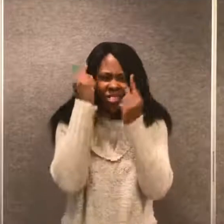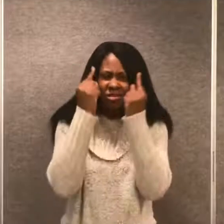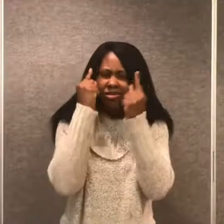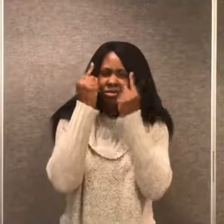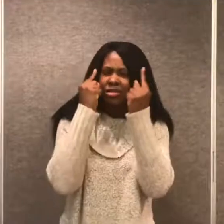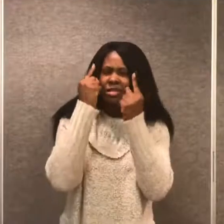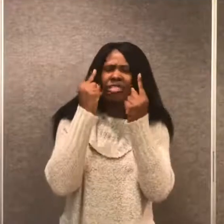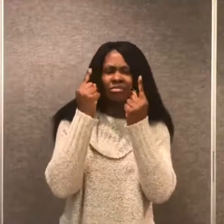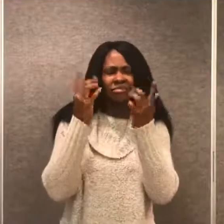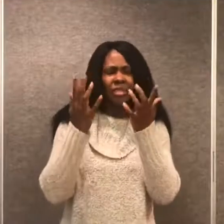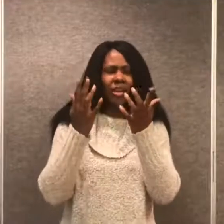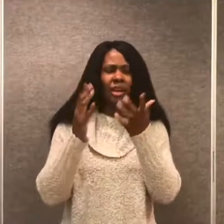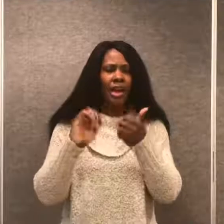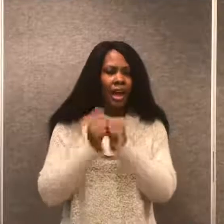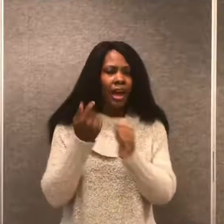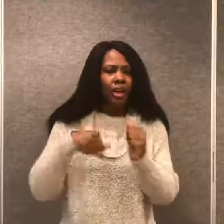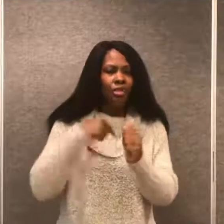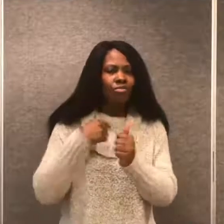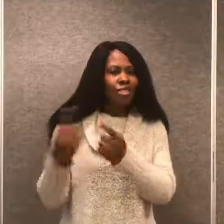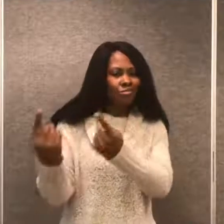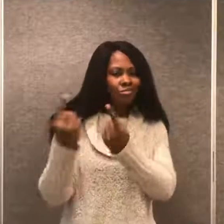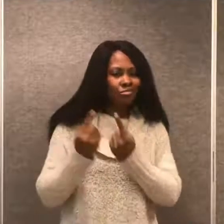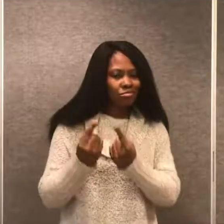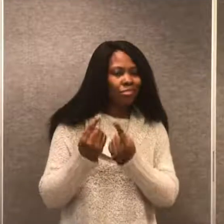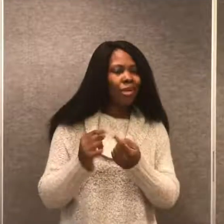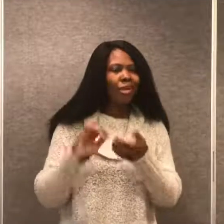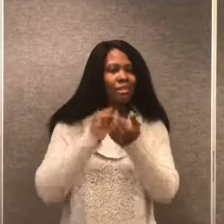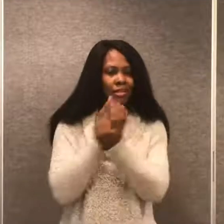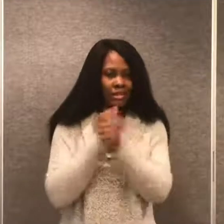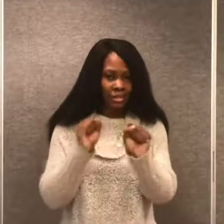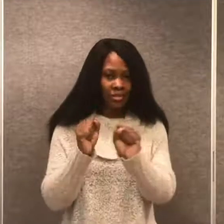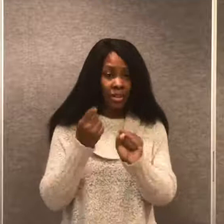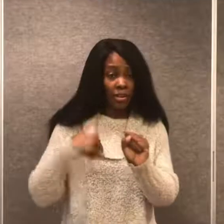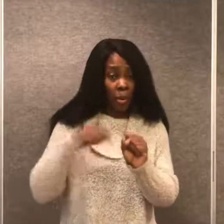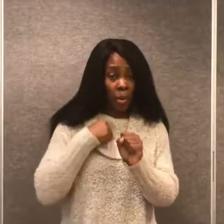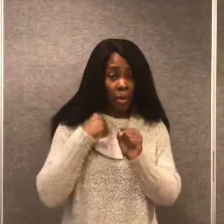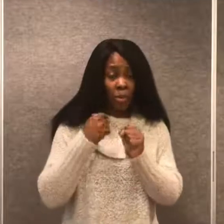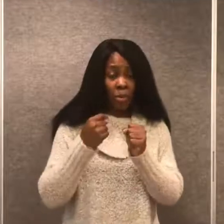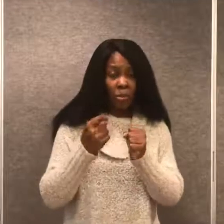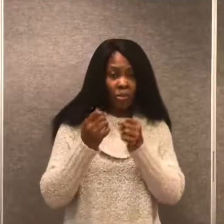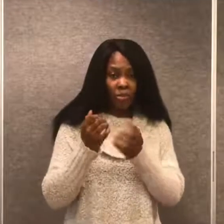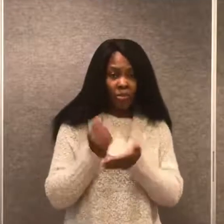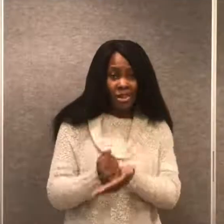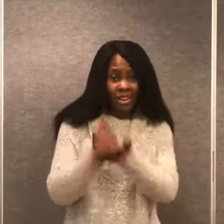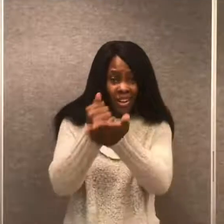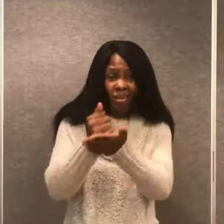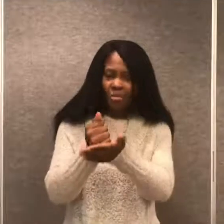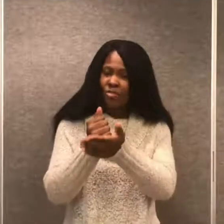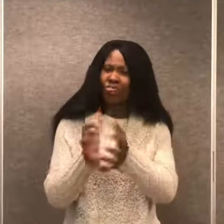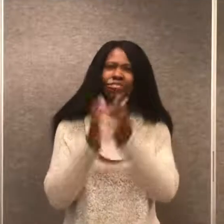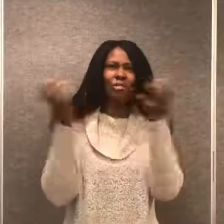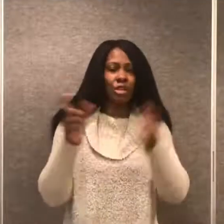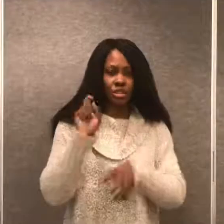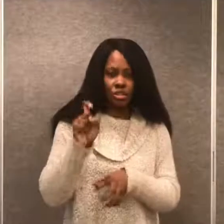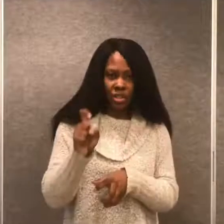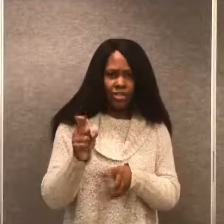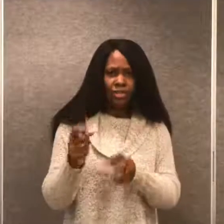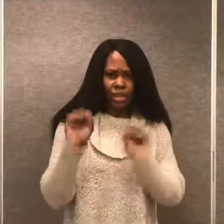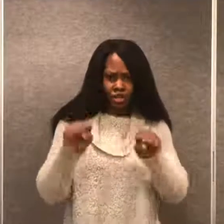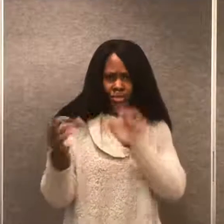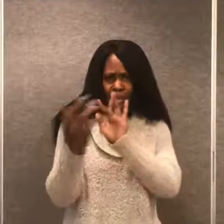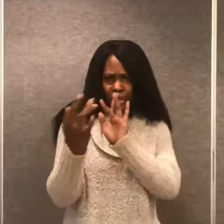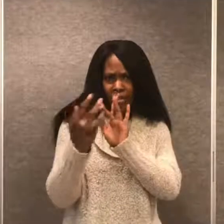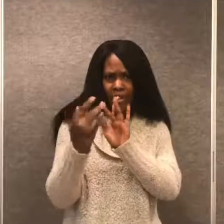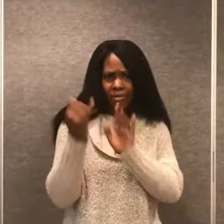best with you all. We're going to try to continue to provide support to you all as much as you need. Please continue to contact my office, contact the key leaders of the district.